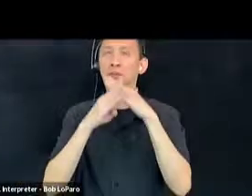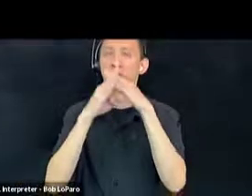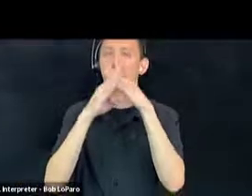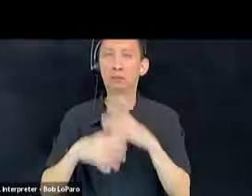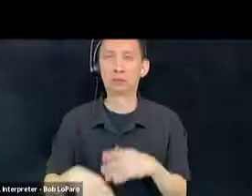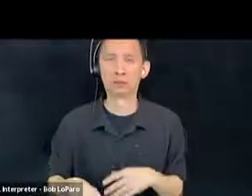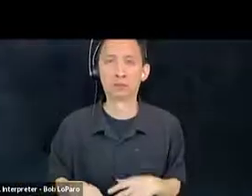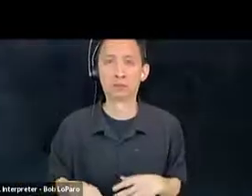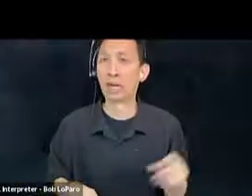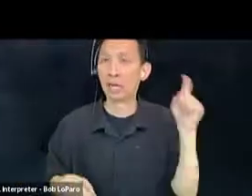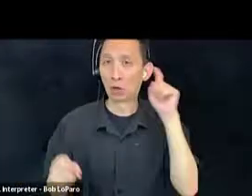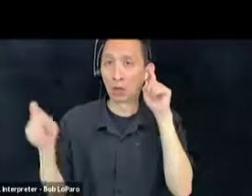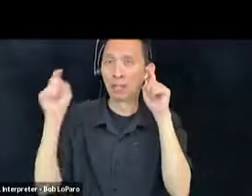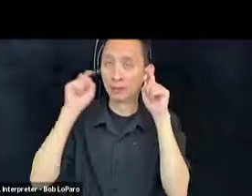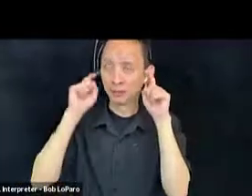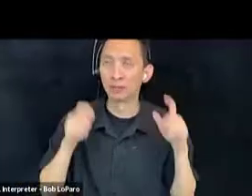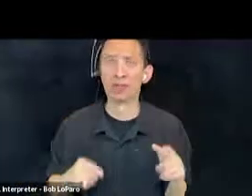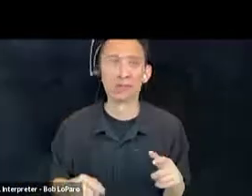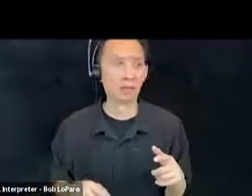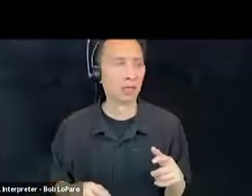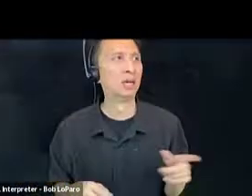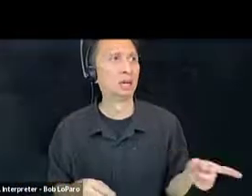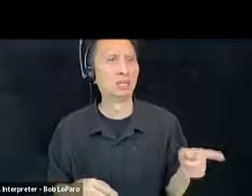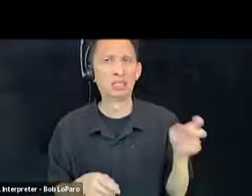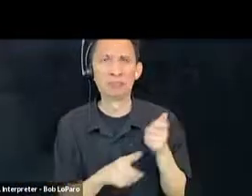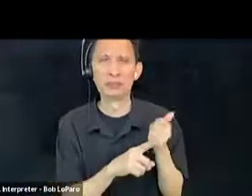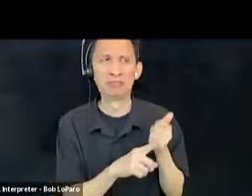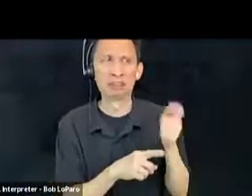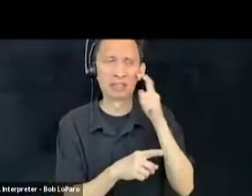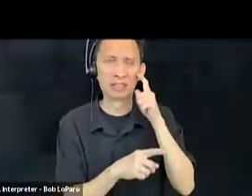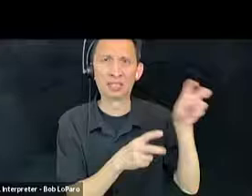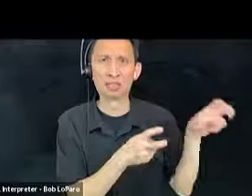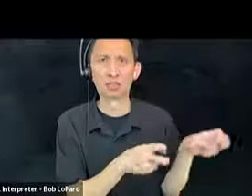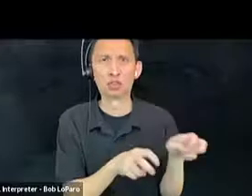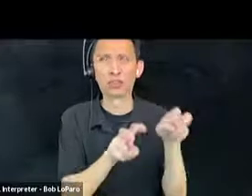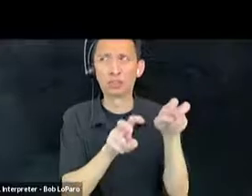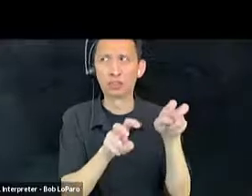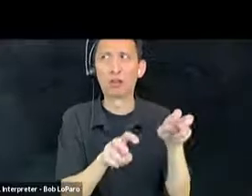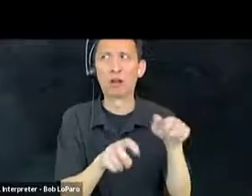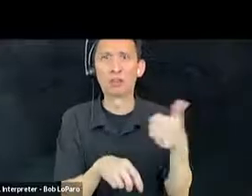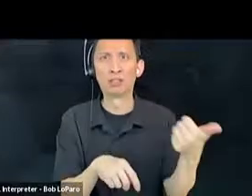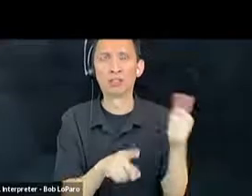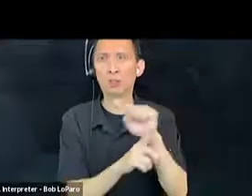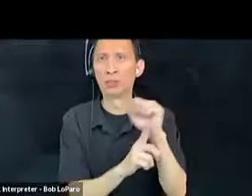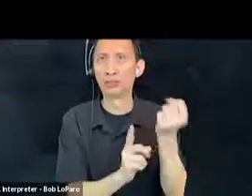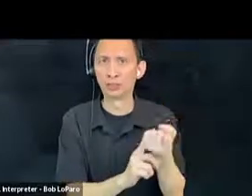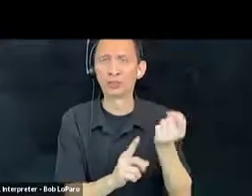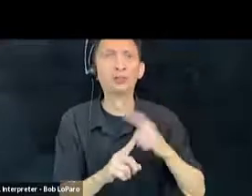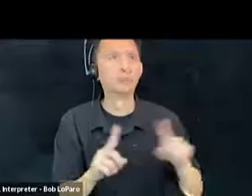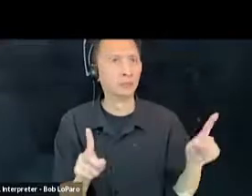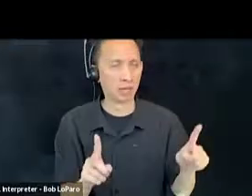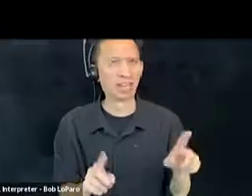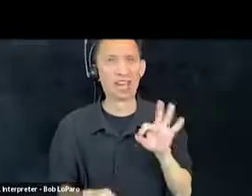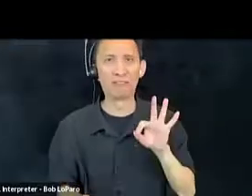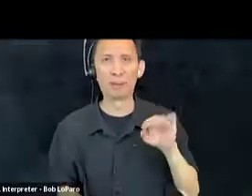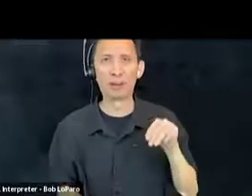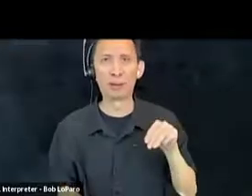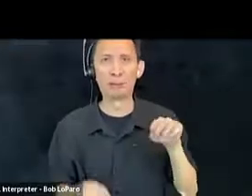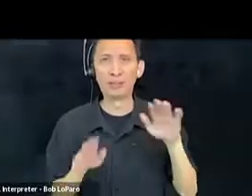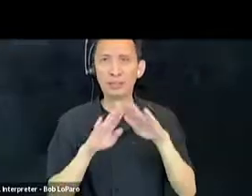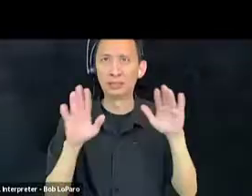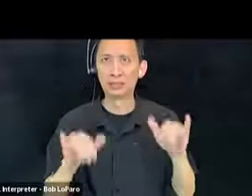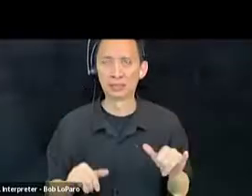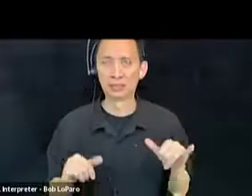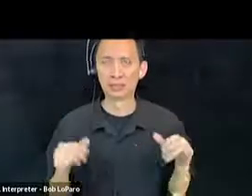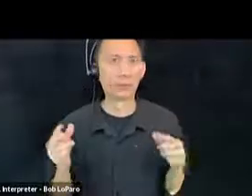in the past. And I, he's transferred settings and I'm pretty sure they probably still use it occasionally, but, um, he was using an FM system in